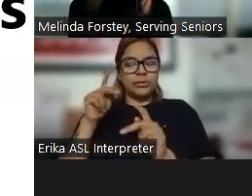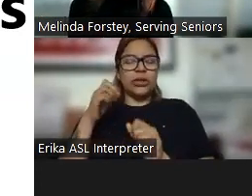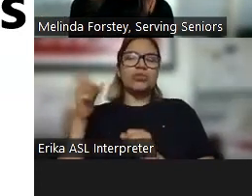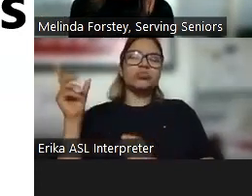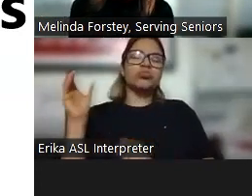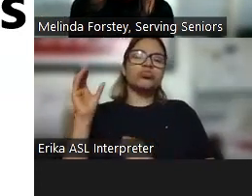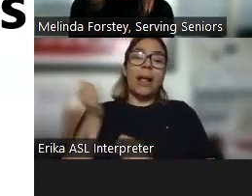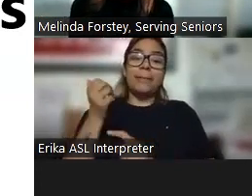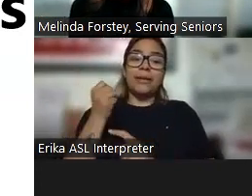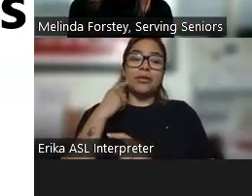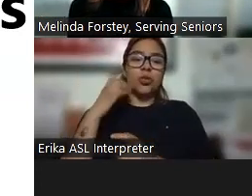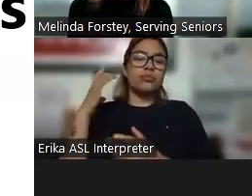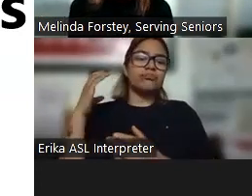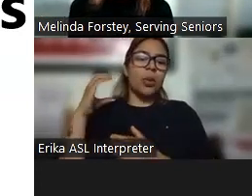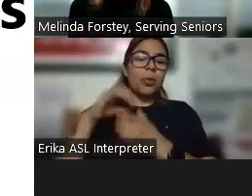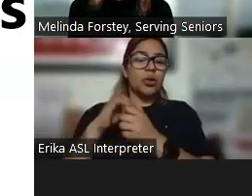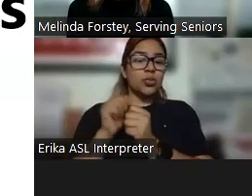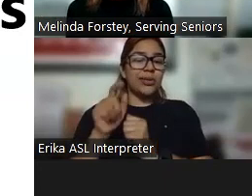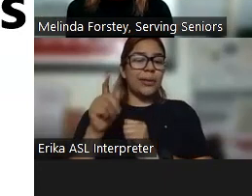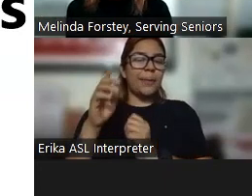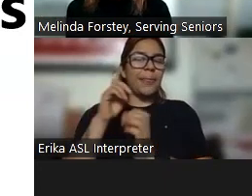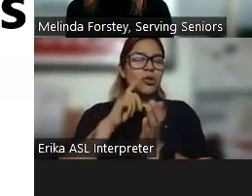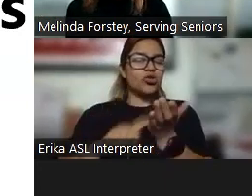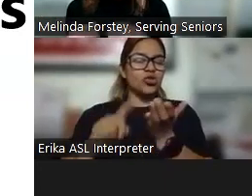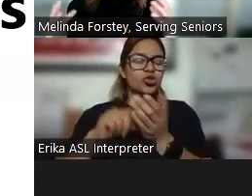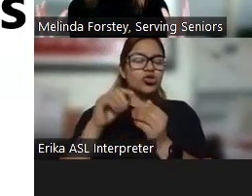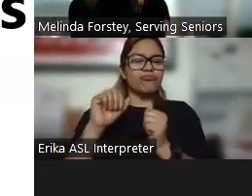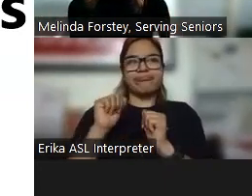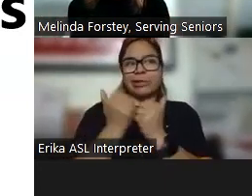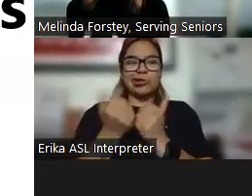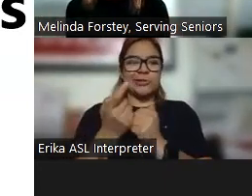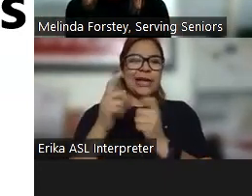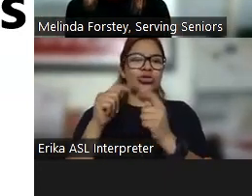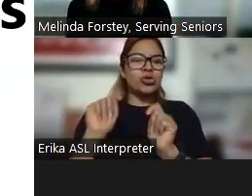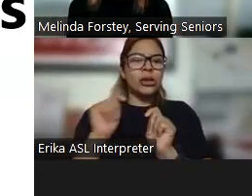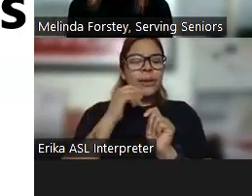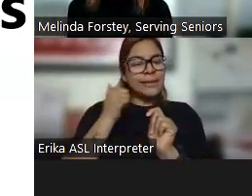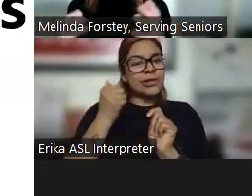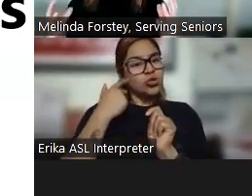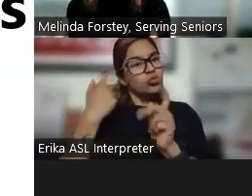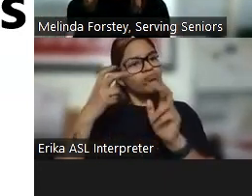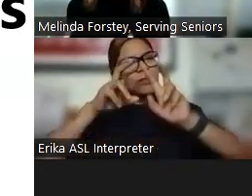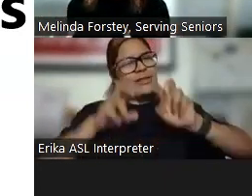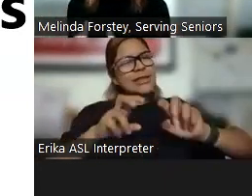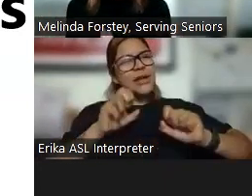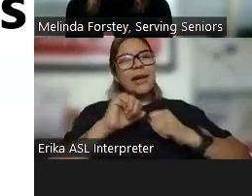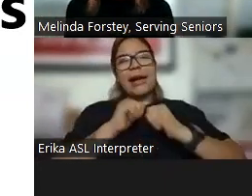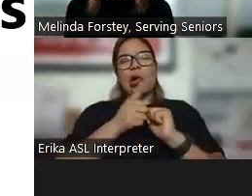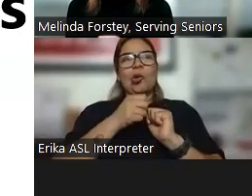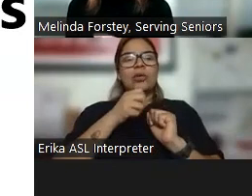and partnered with a local research firm to conduct a comprehensive needs assessments on older